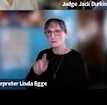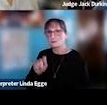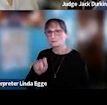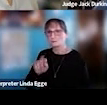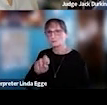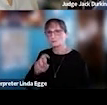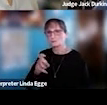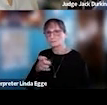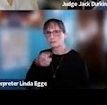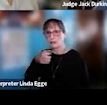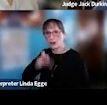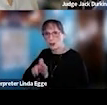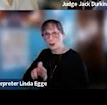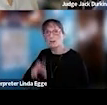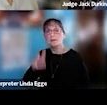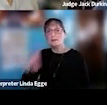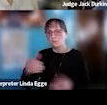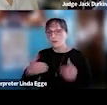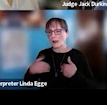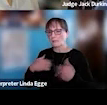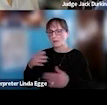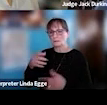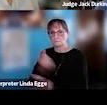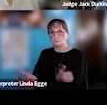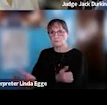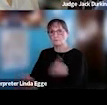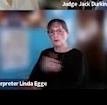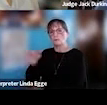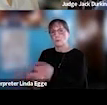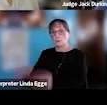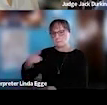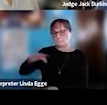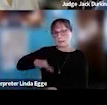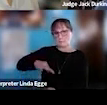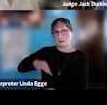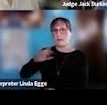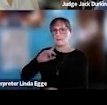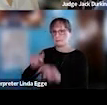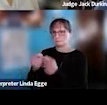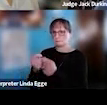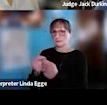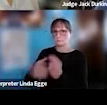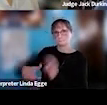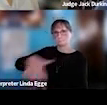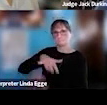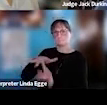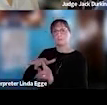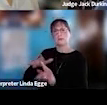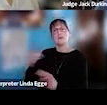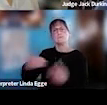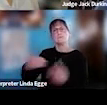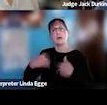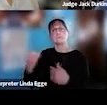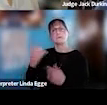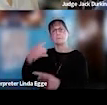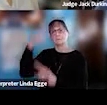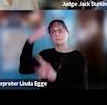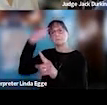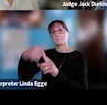The benefit of having a drug court is that you have your entire team around you. So if you have someone with a positive